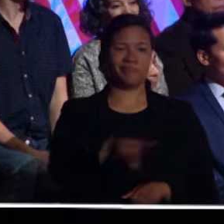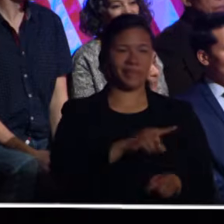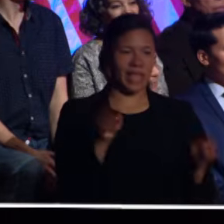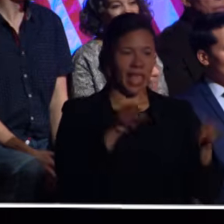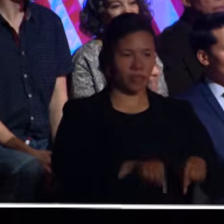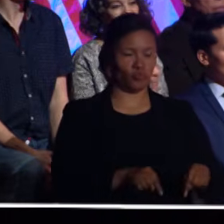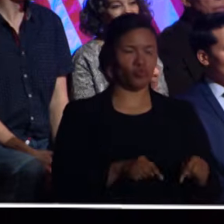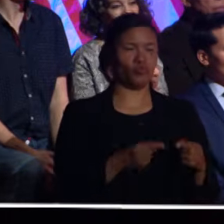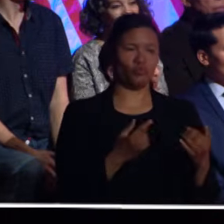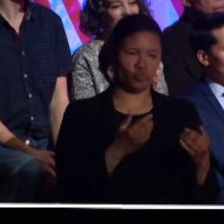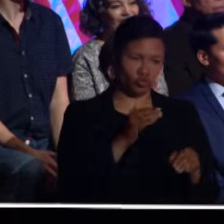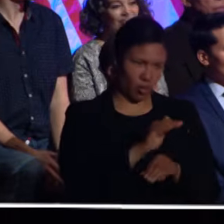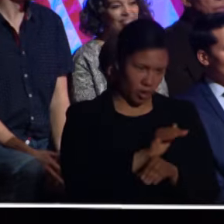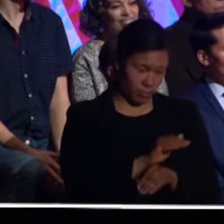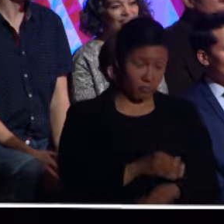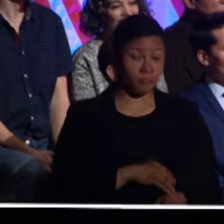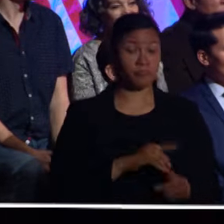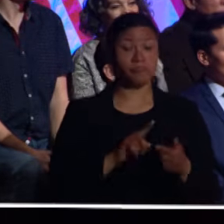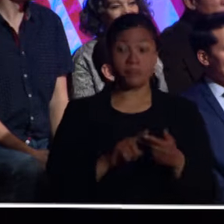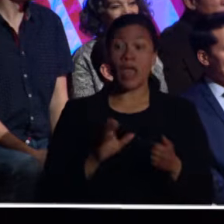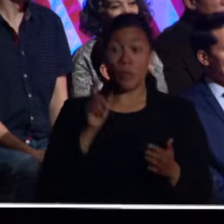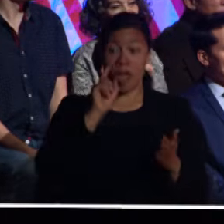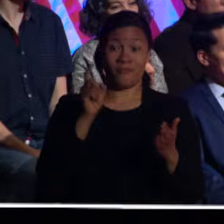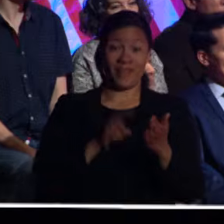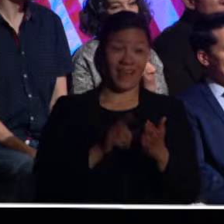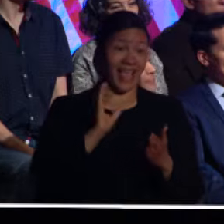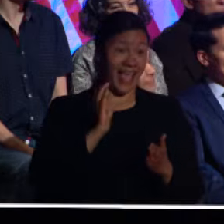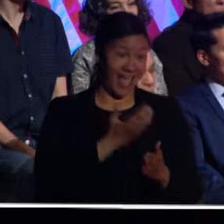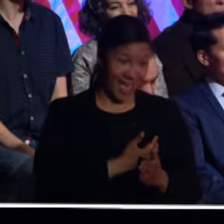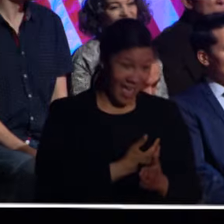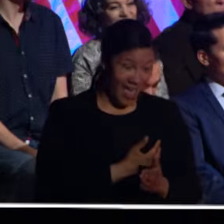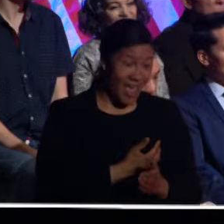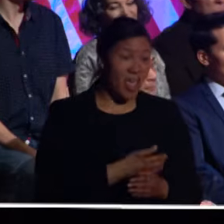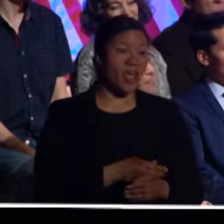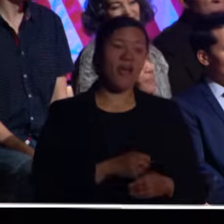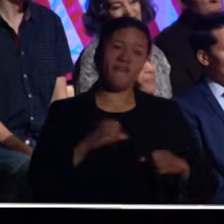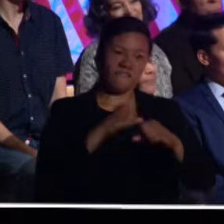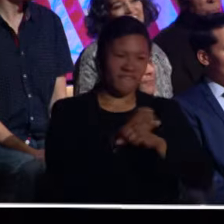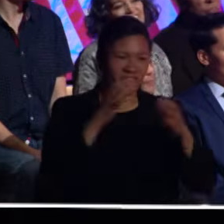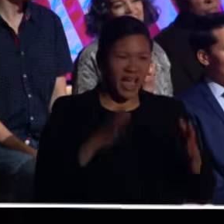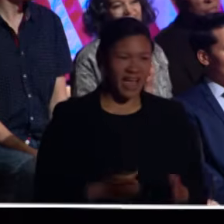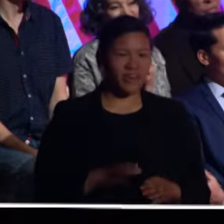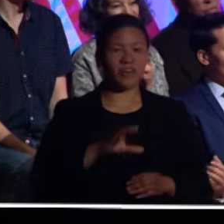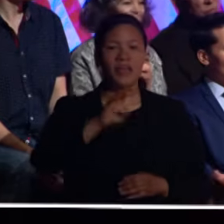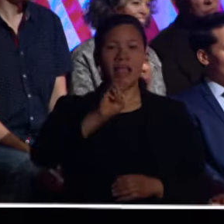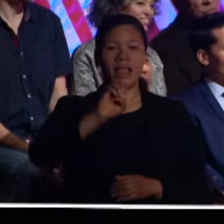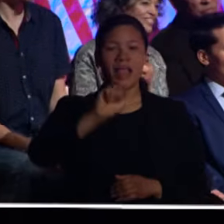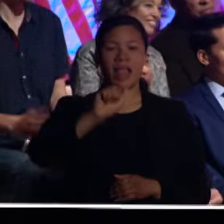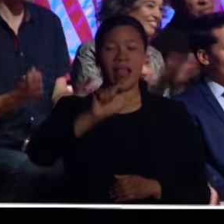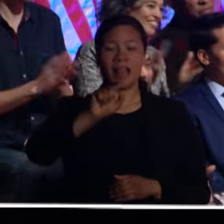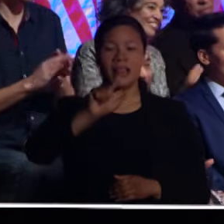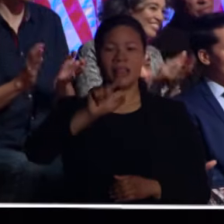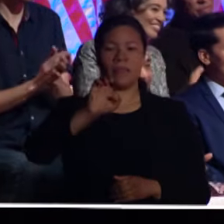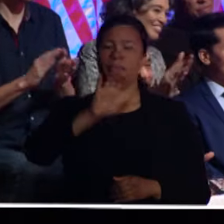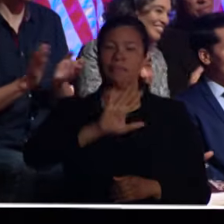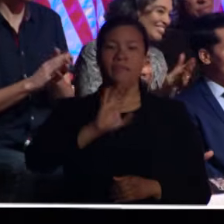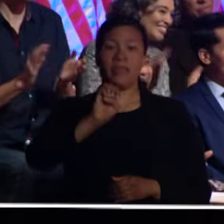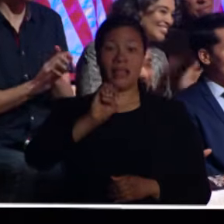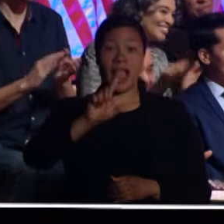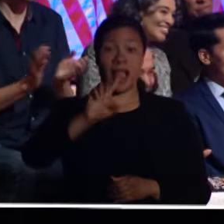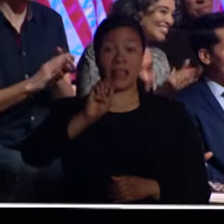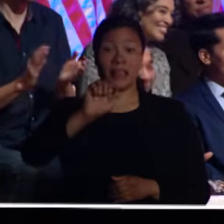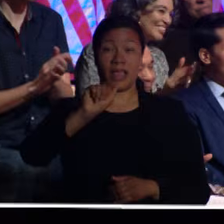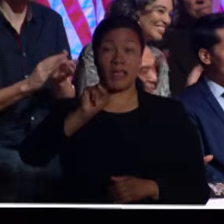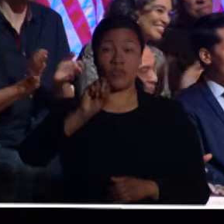And of course, I want to acknowledge our warrior on the Hill, Congresswoman Eleanor Holmes Norton.